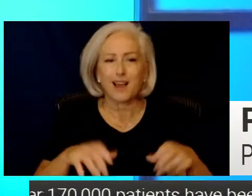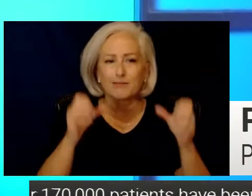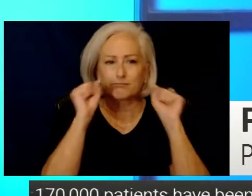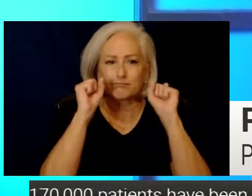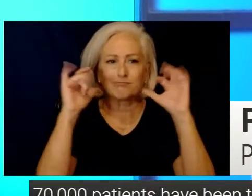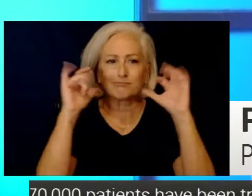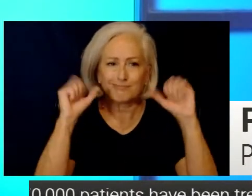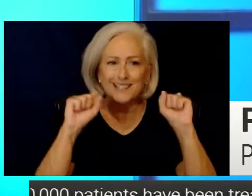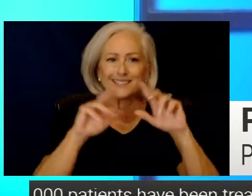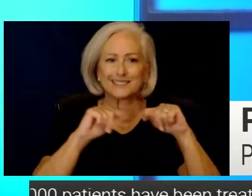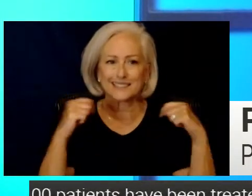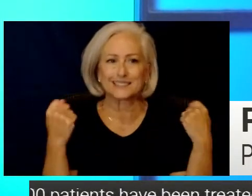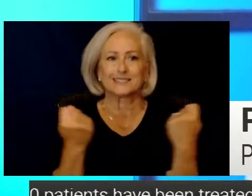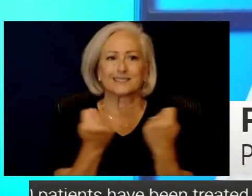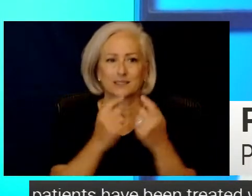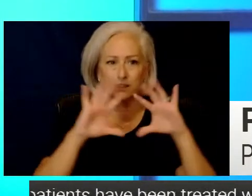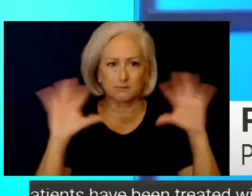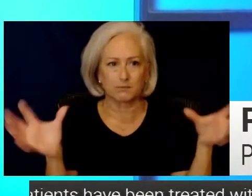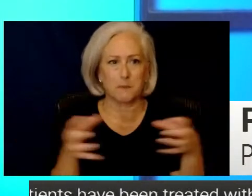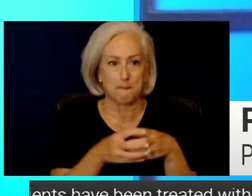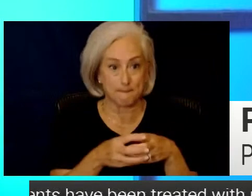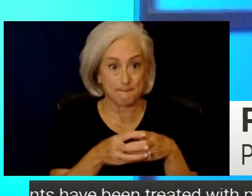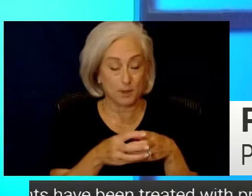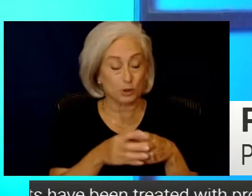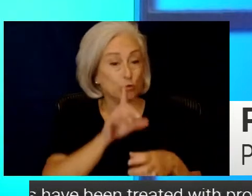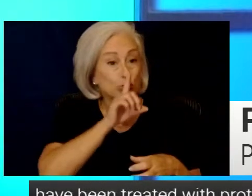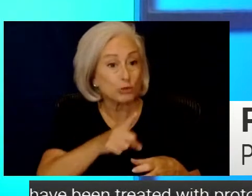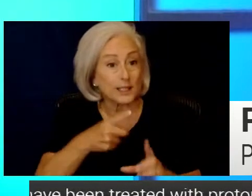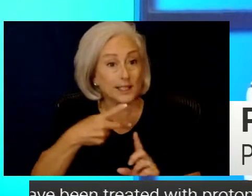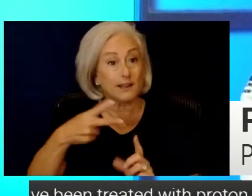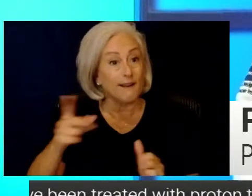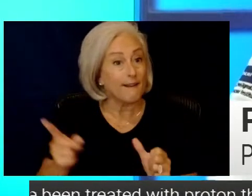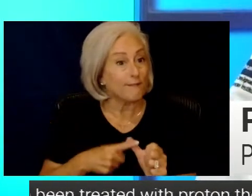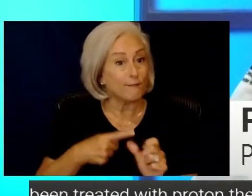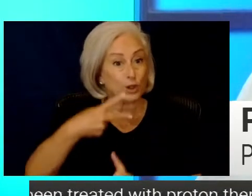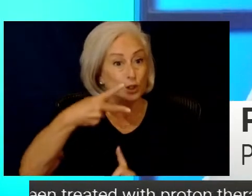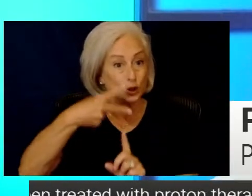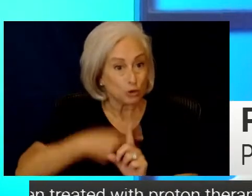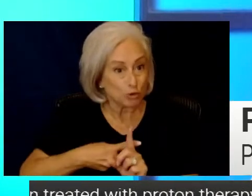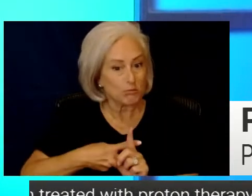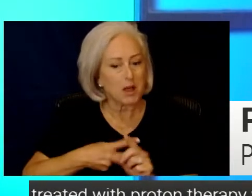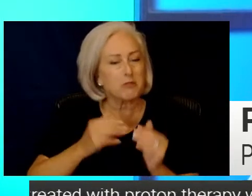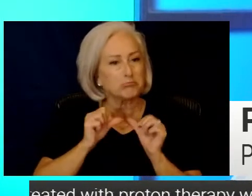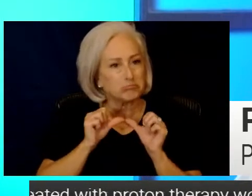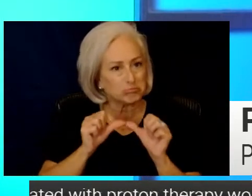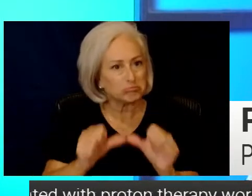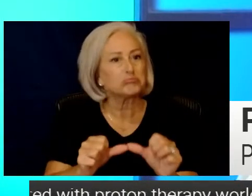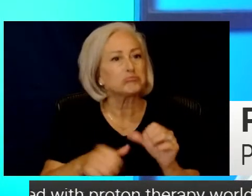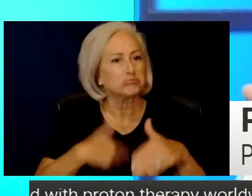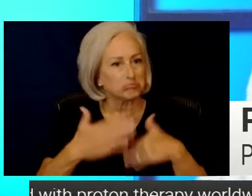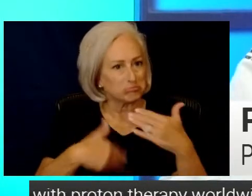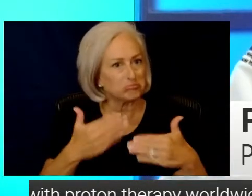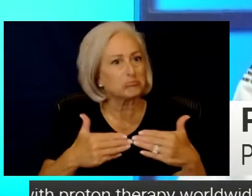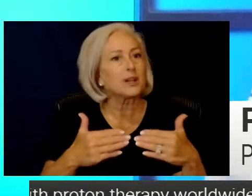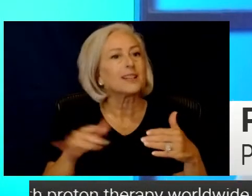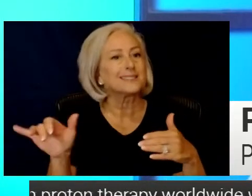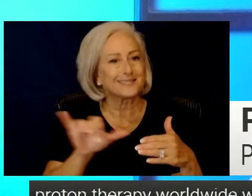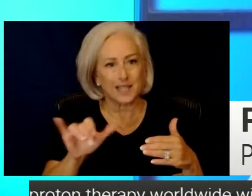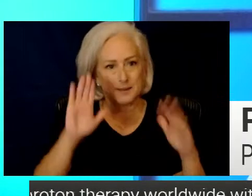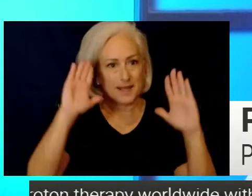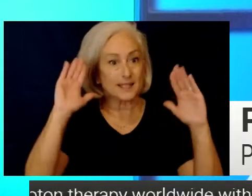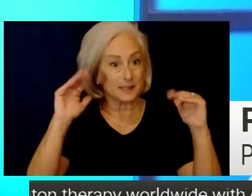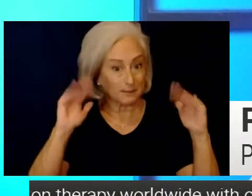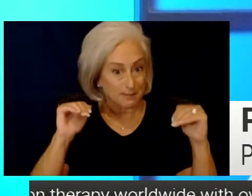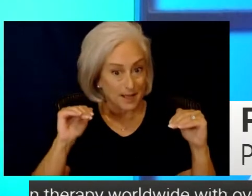first 2 months have really gone as expected. We continue to ramp up the number of patients we treat. We're really happy to graduate Lisa and other